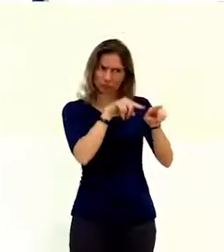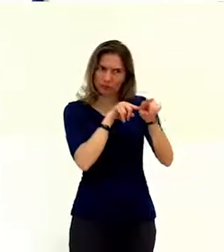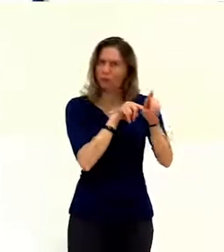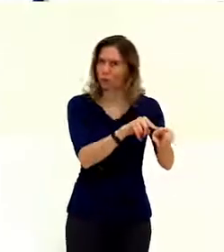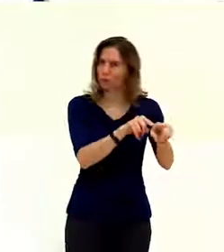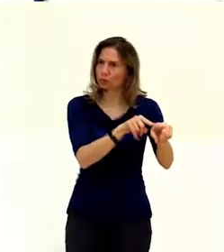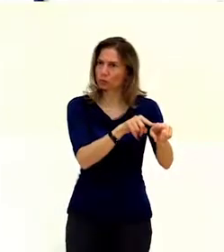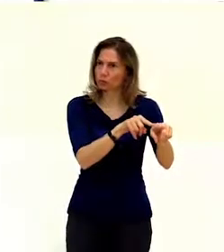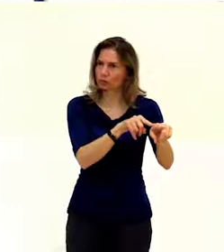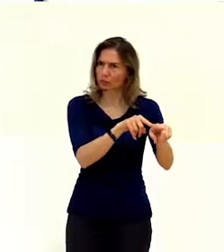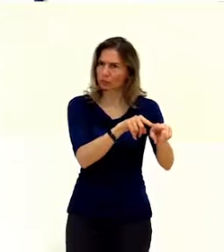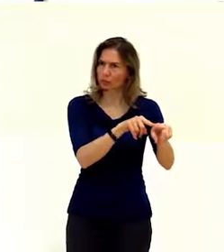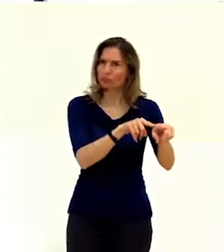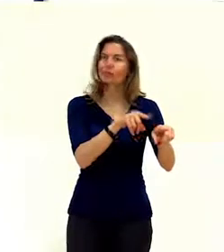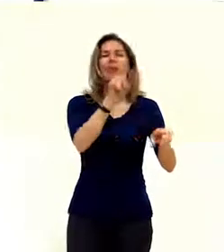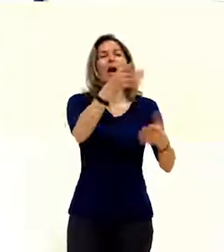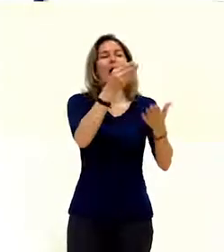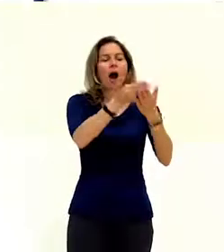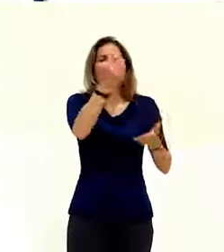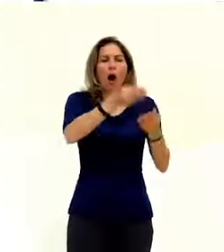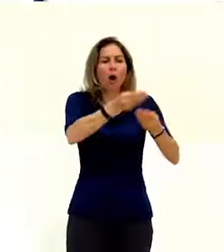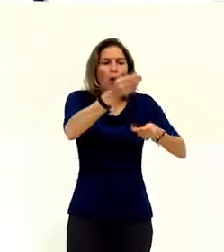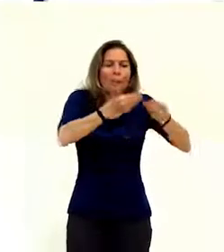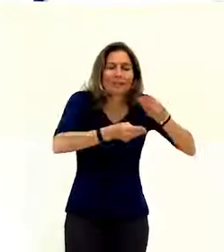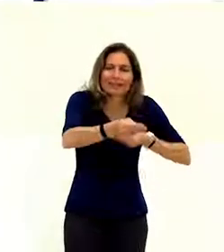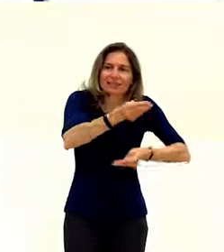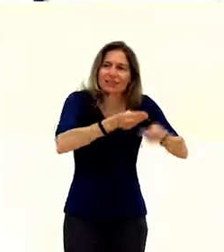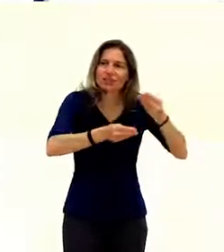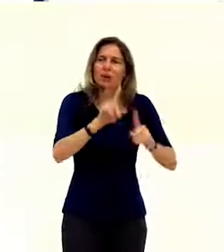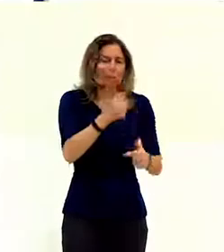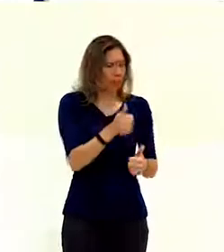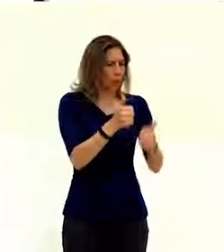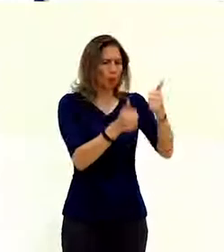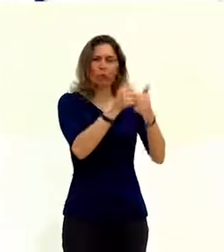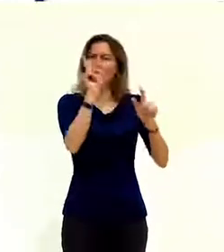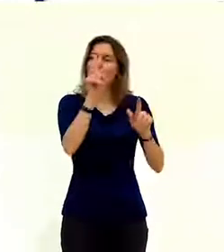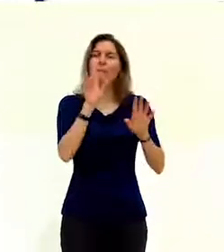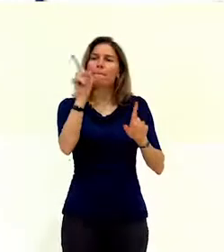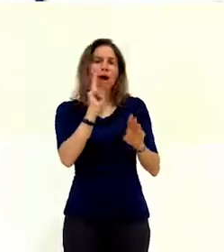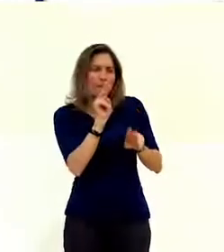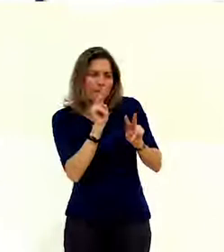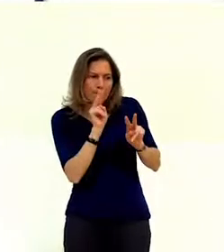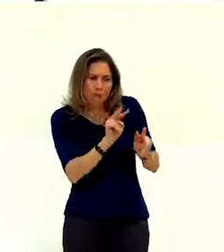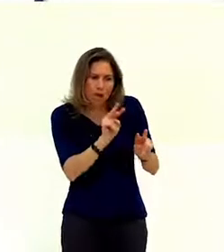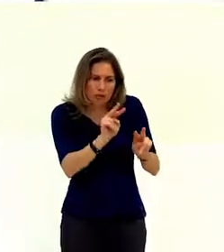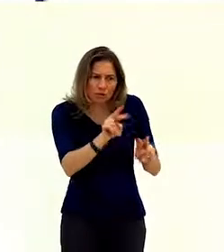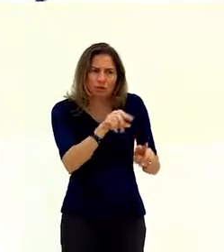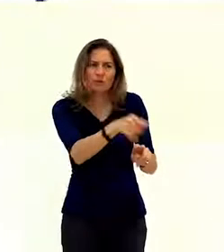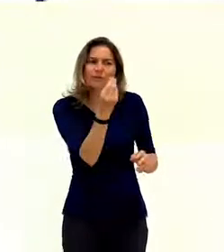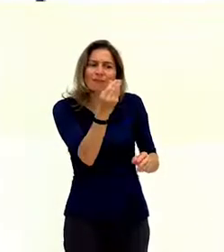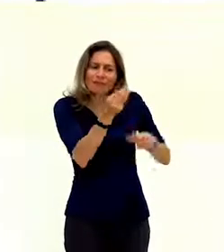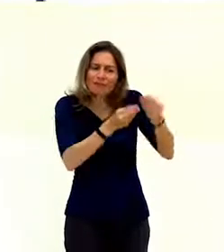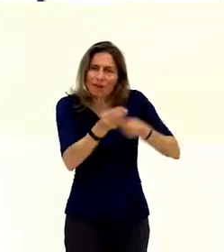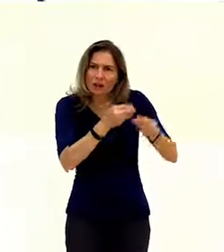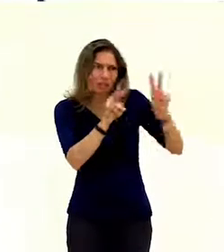there must be a compensation approach, that must be a monitoring financing between